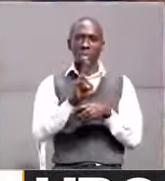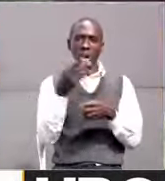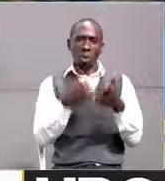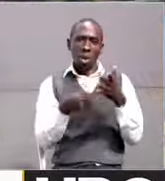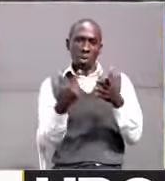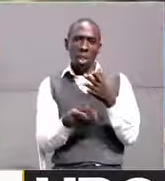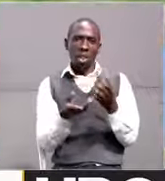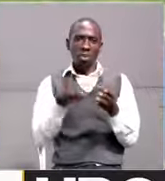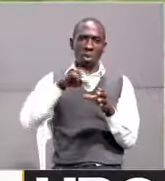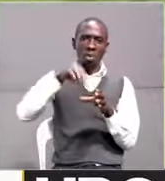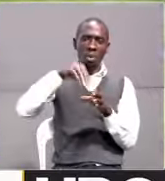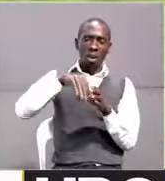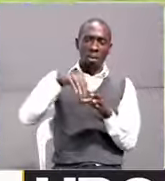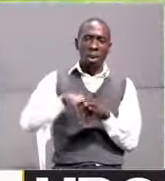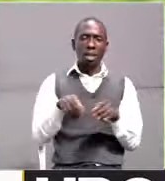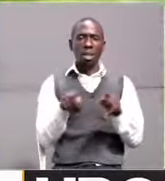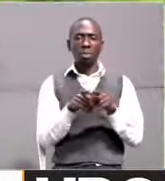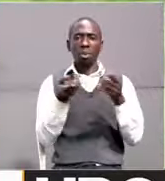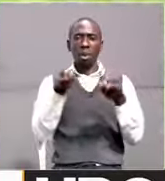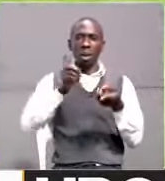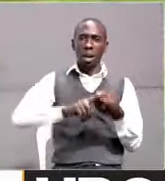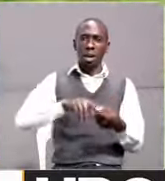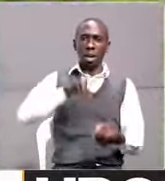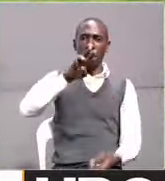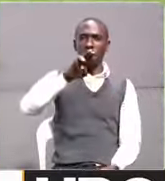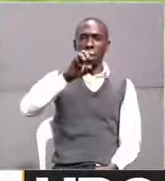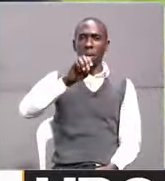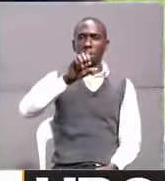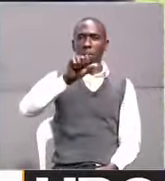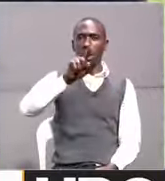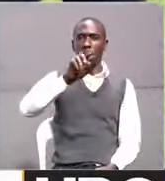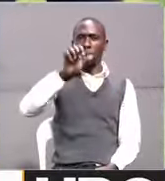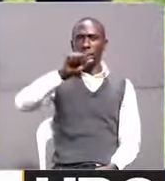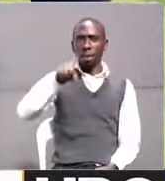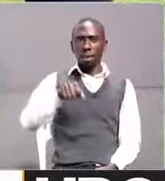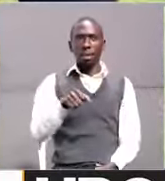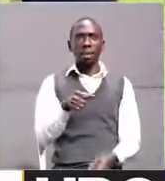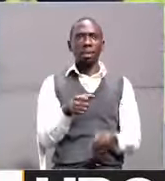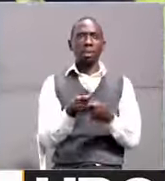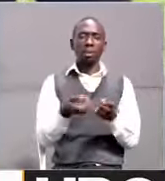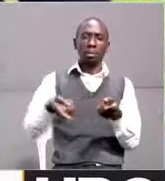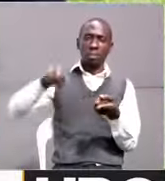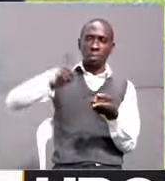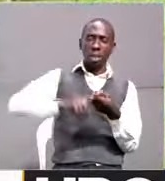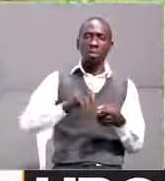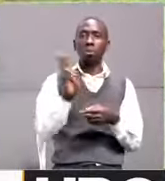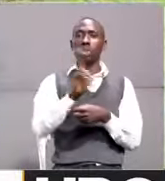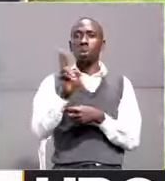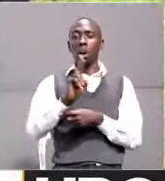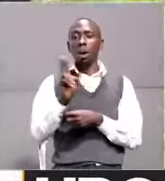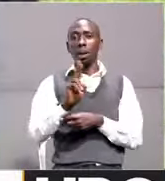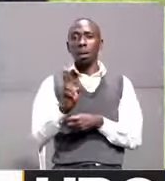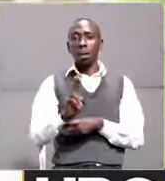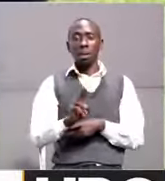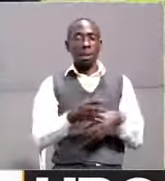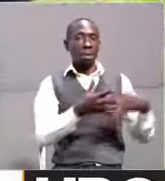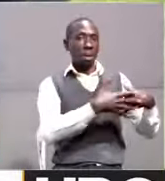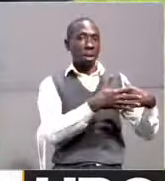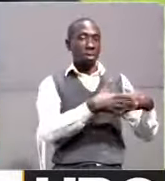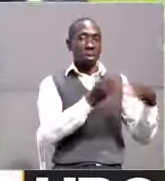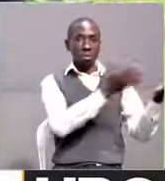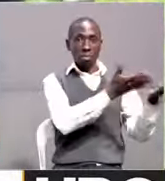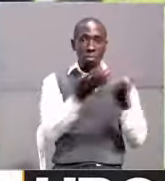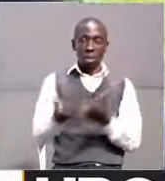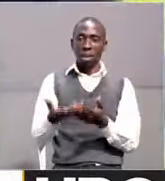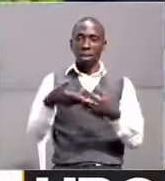then you add molasses from the sugar factories. So areas